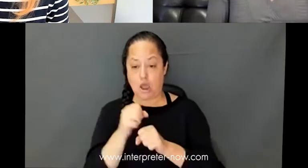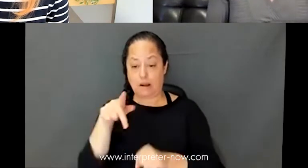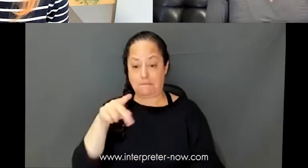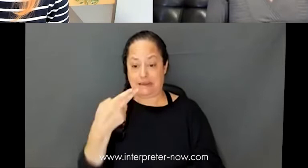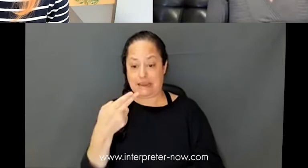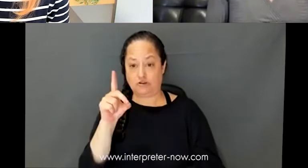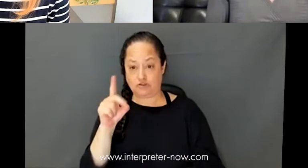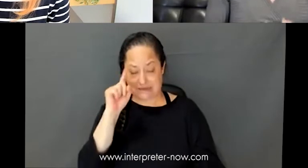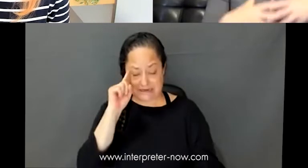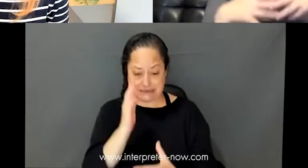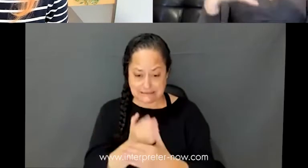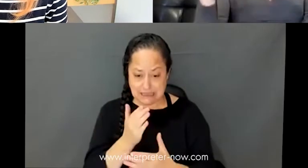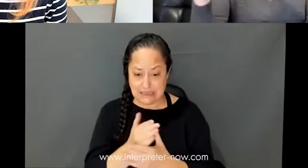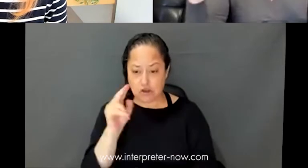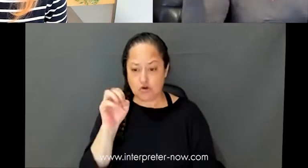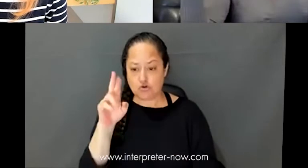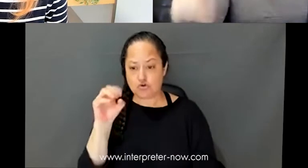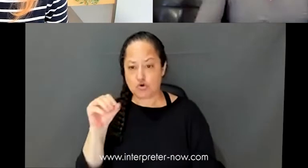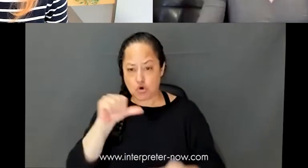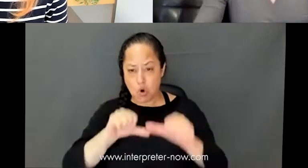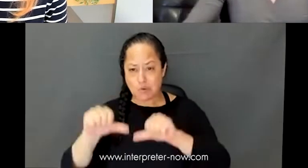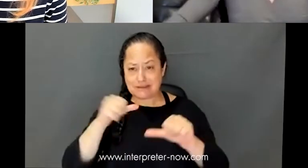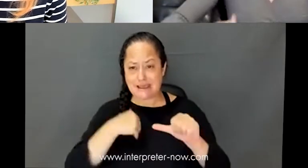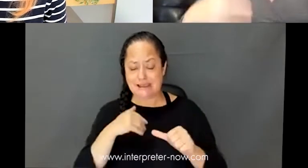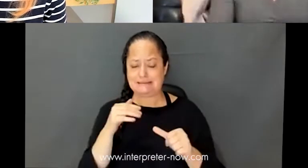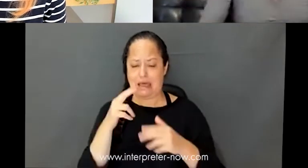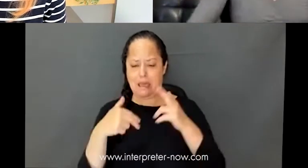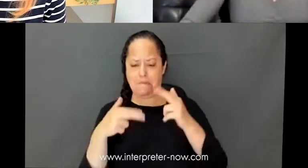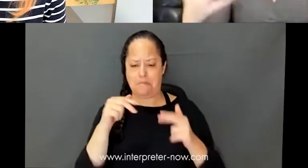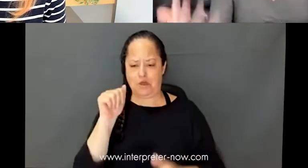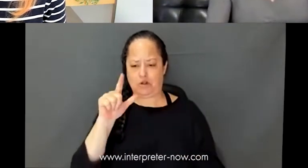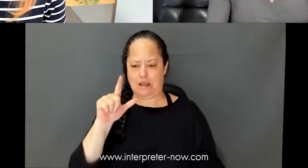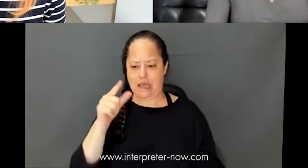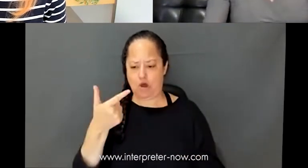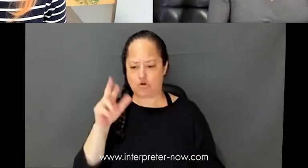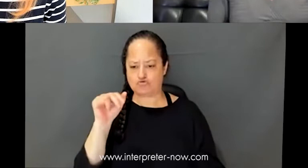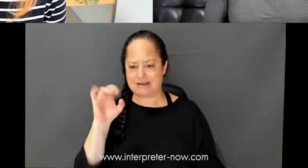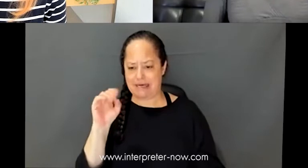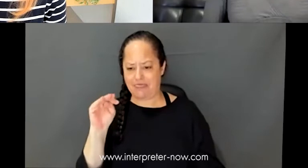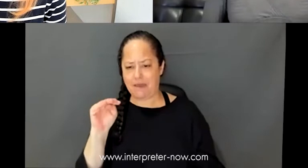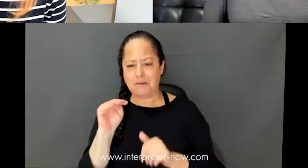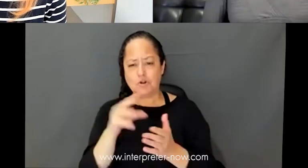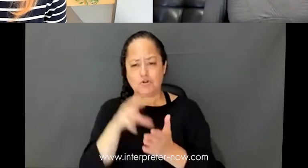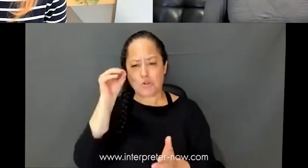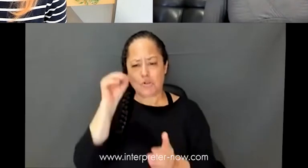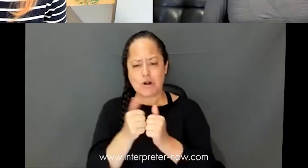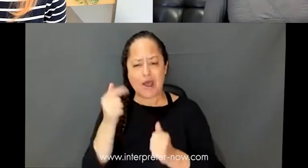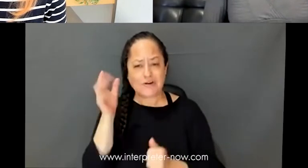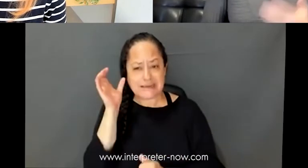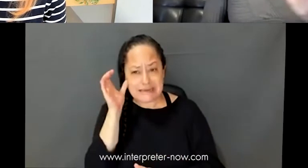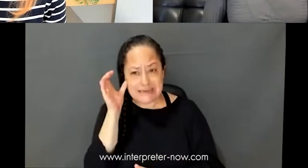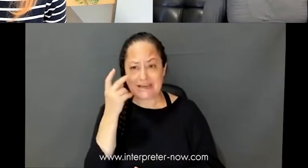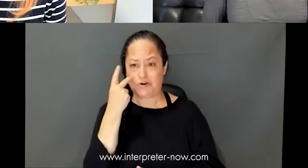and in computational neuroscience, and I built algorithms that learned how to hear and see. And